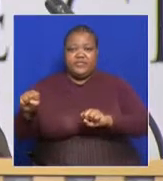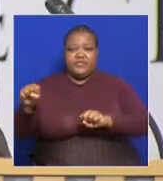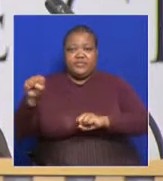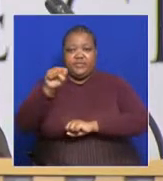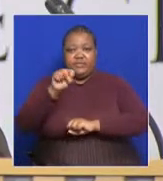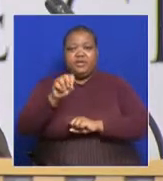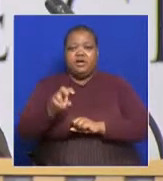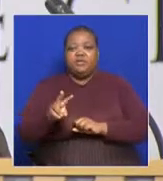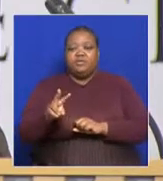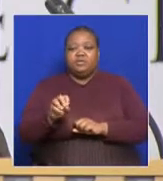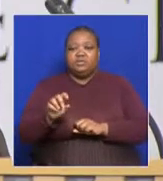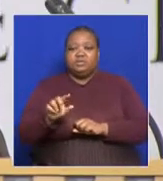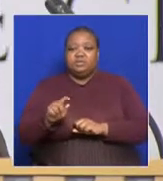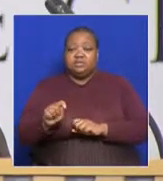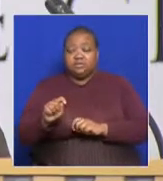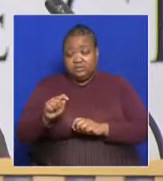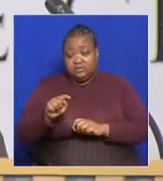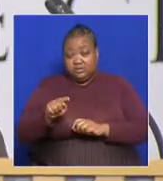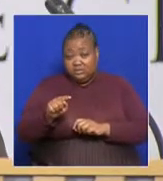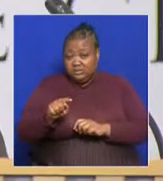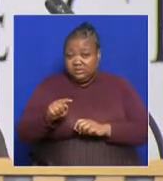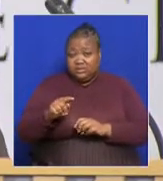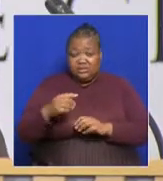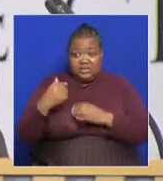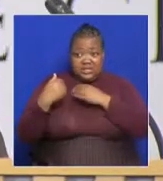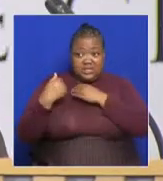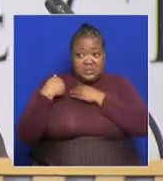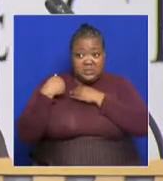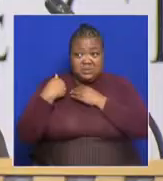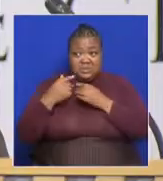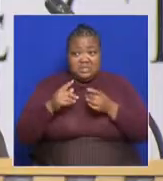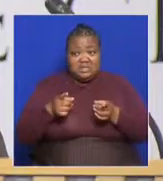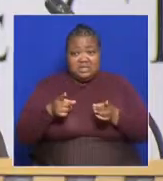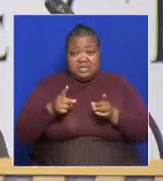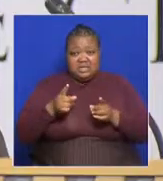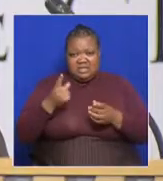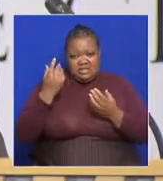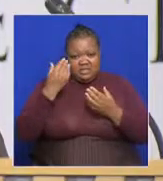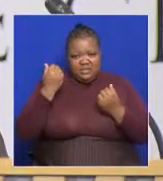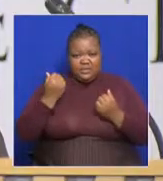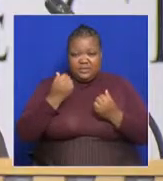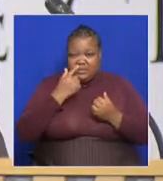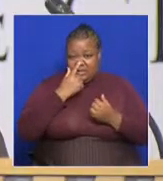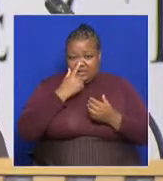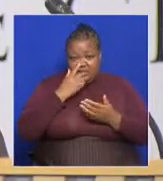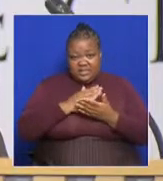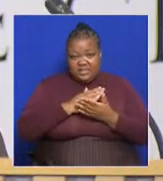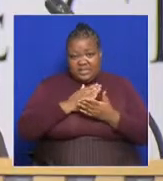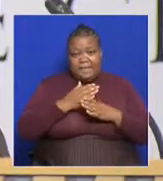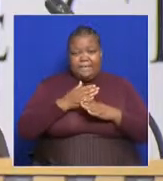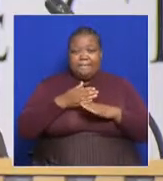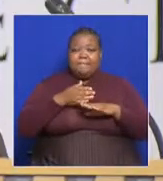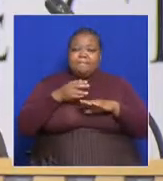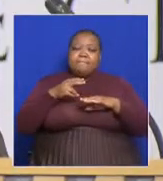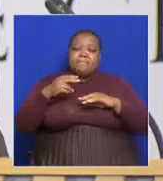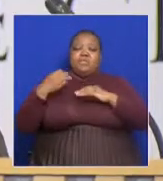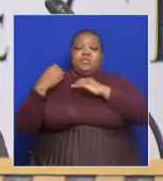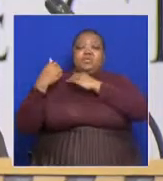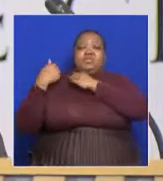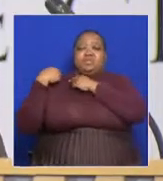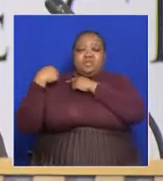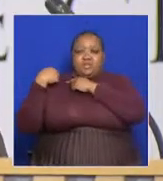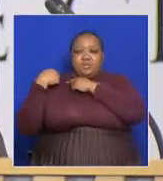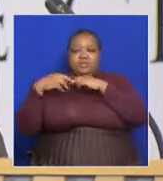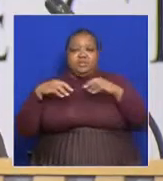threat, so I'll say, yes, I'll shoulder some of the blame, responsibility. I could have taken